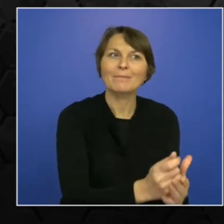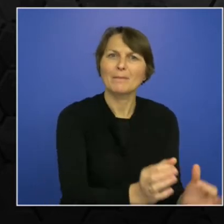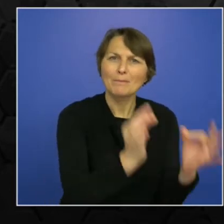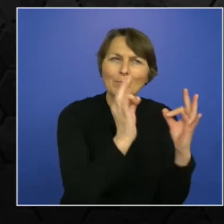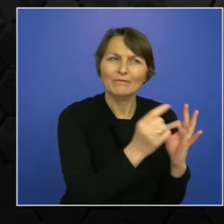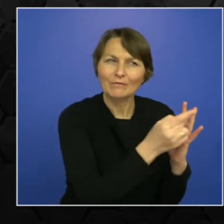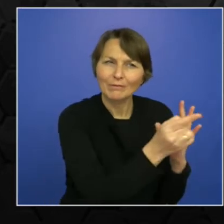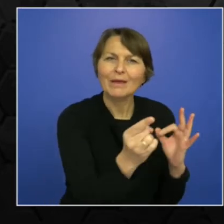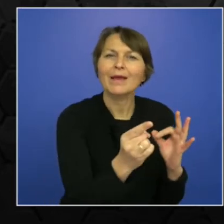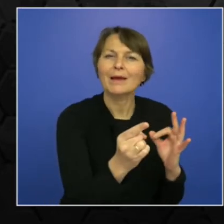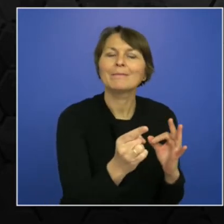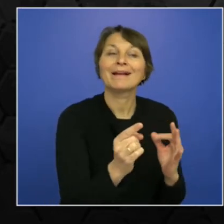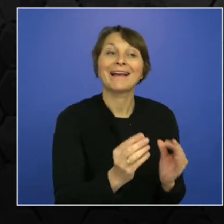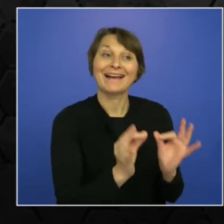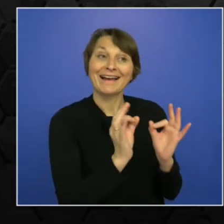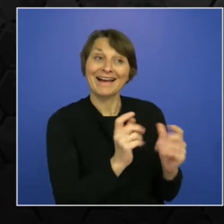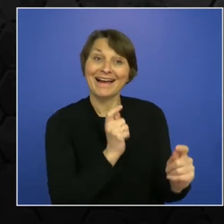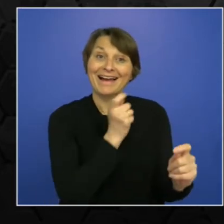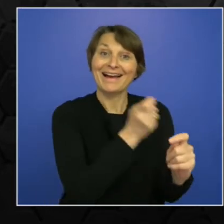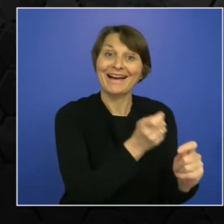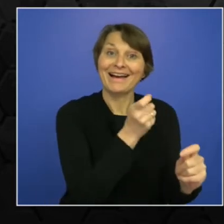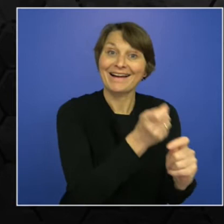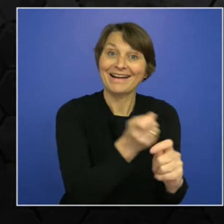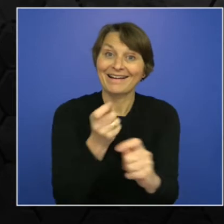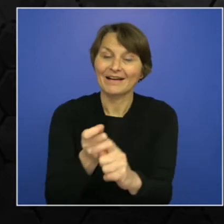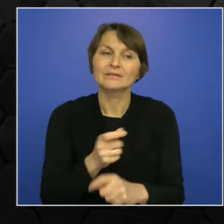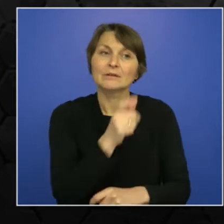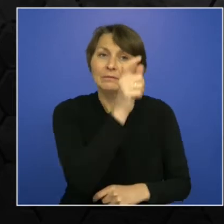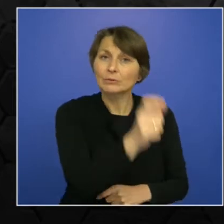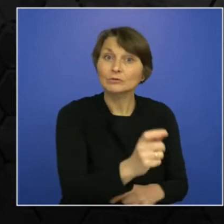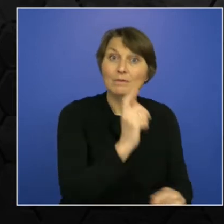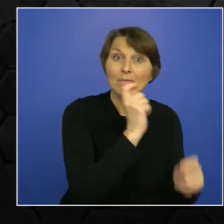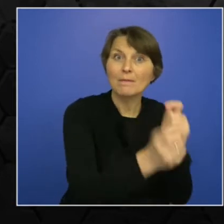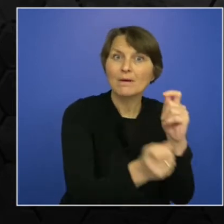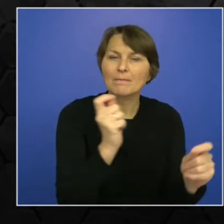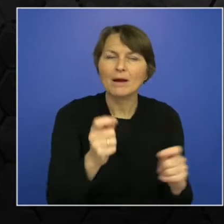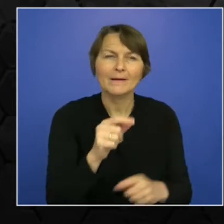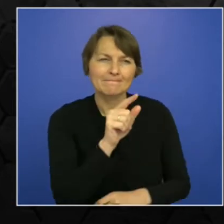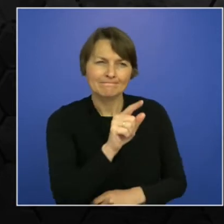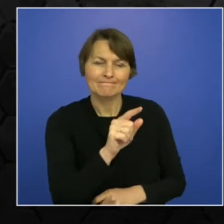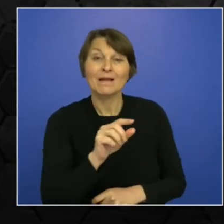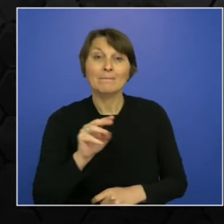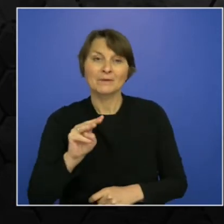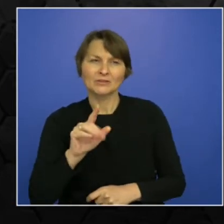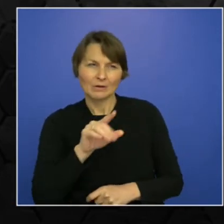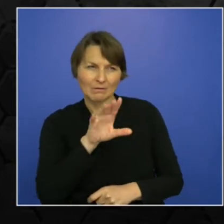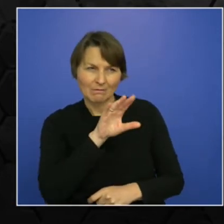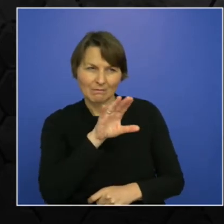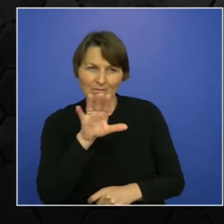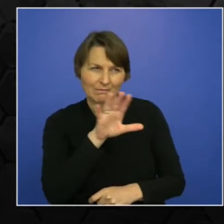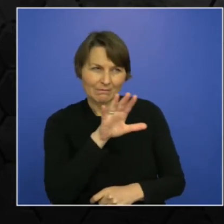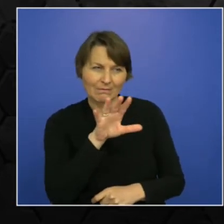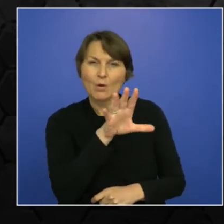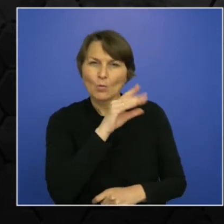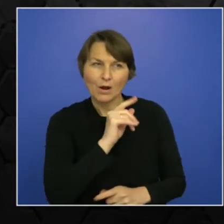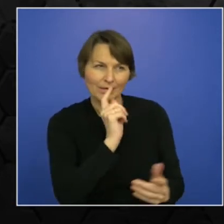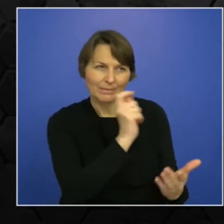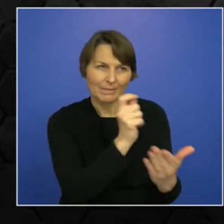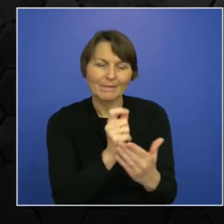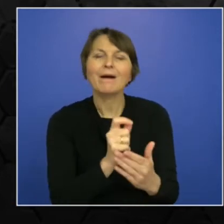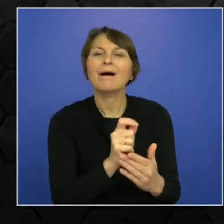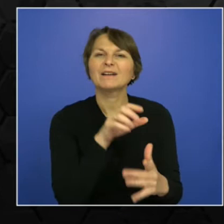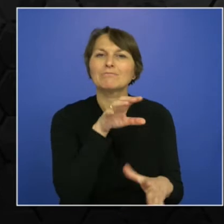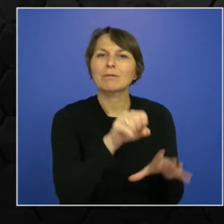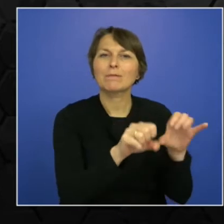Anticipate customer behavior. Machine learning can mine customer-related data to help identify patterns and